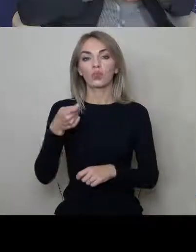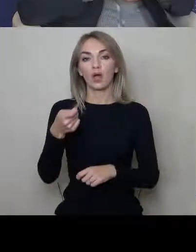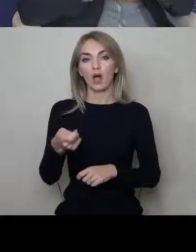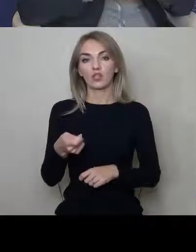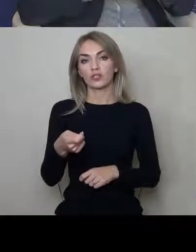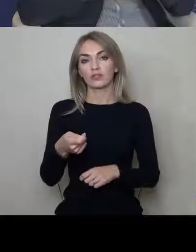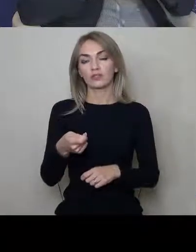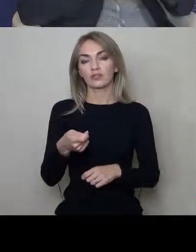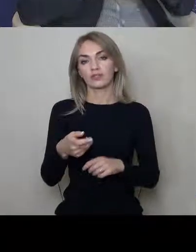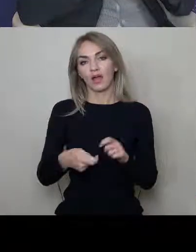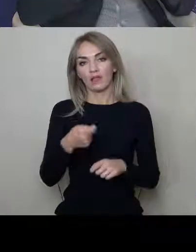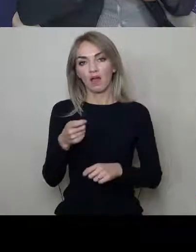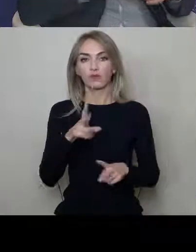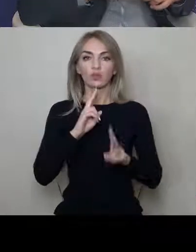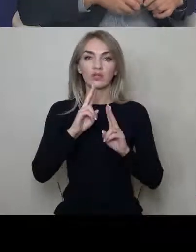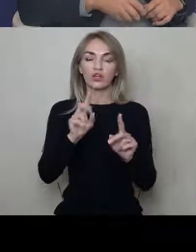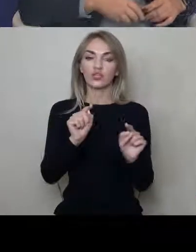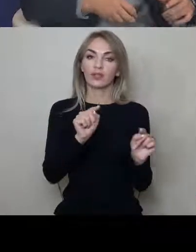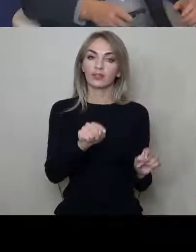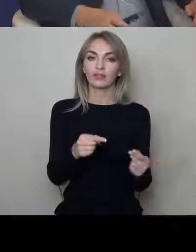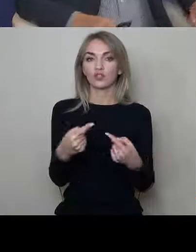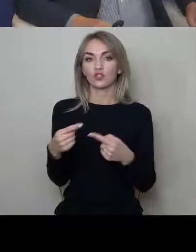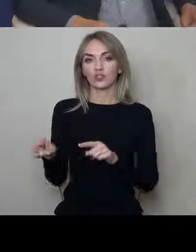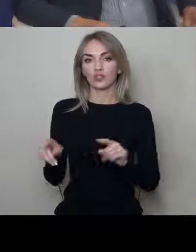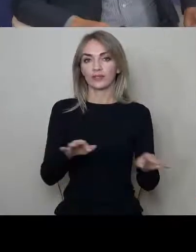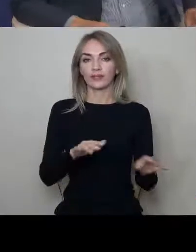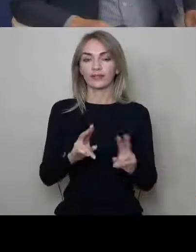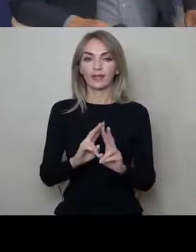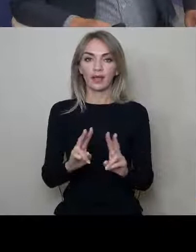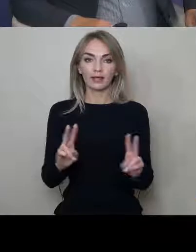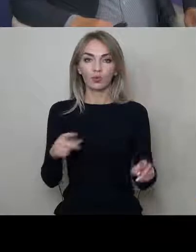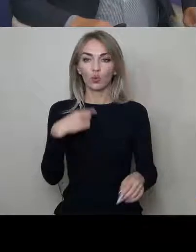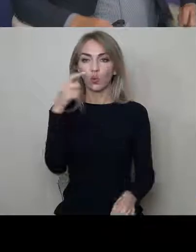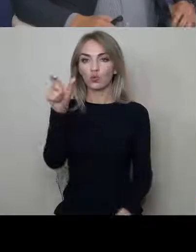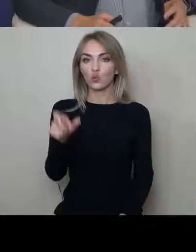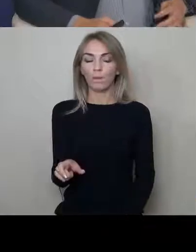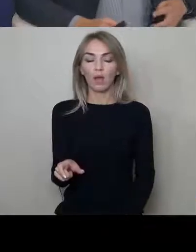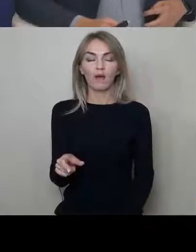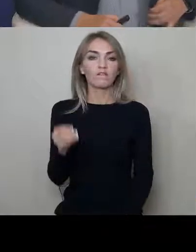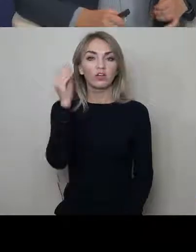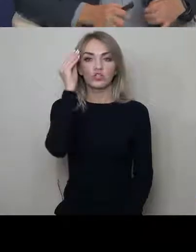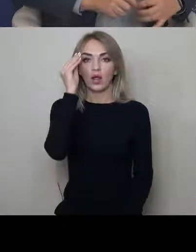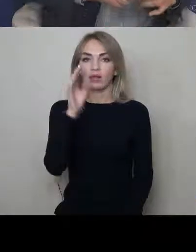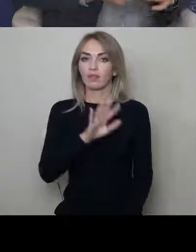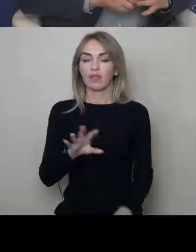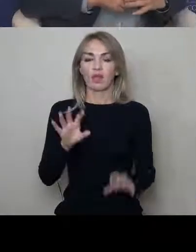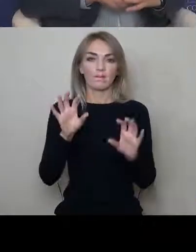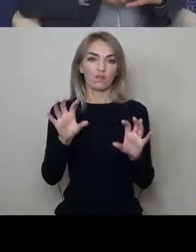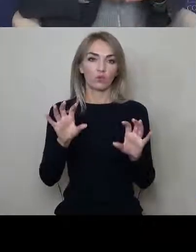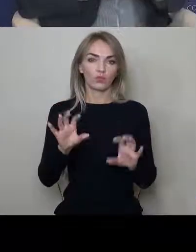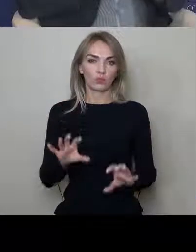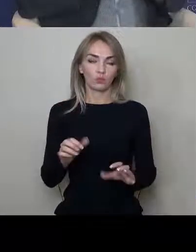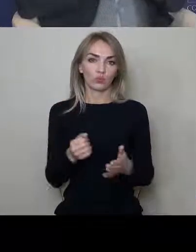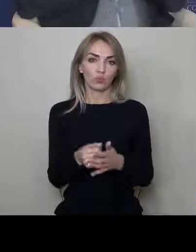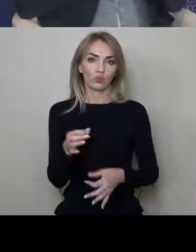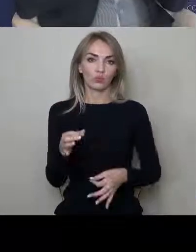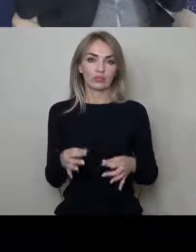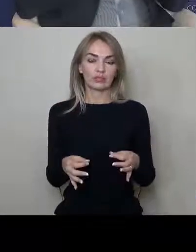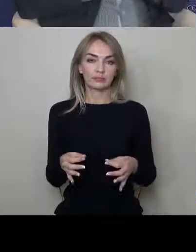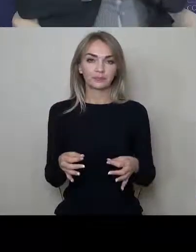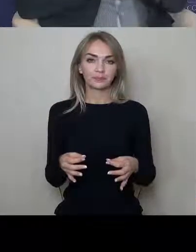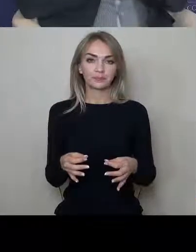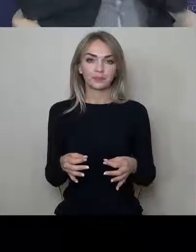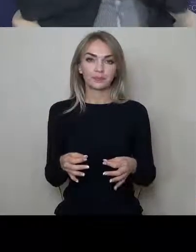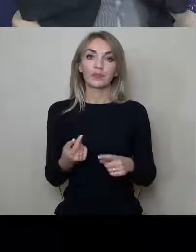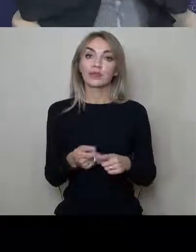administrative court, that could be a physical obstacle on the way of filing complaints to contest the actions